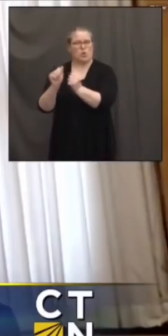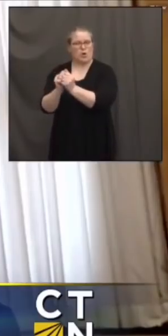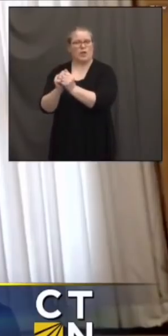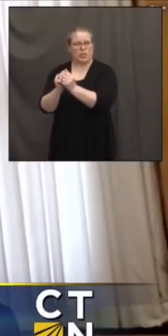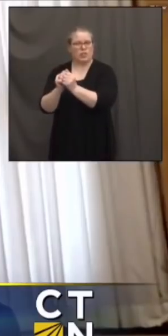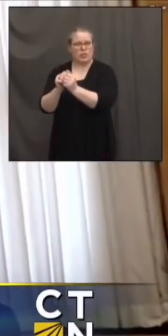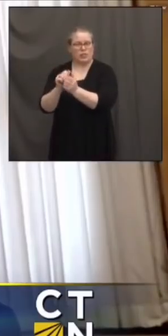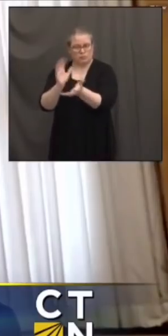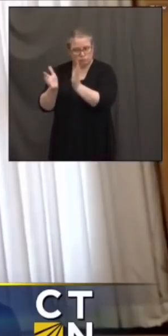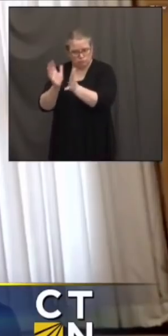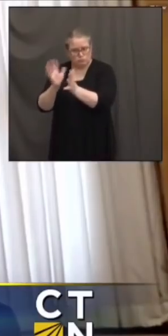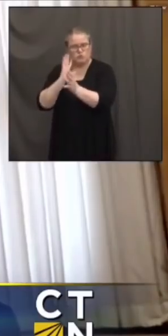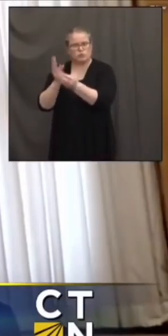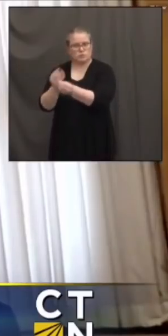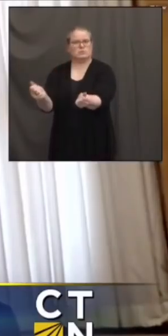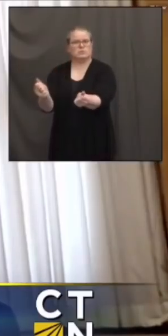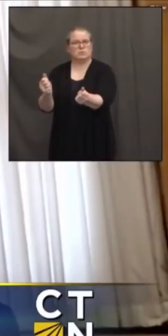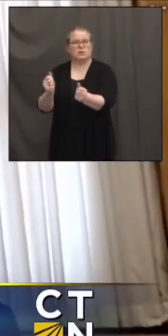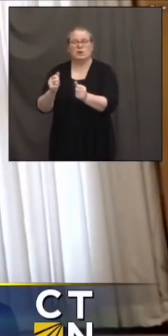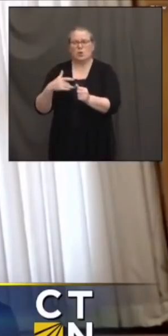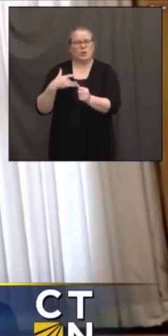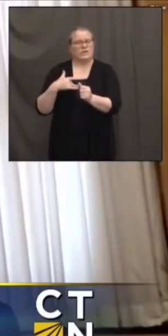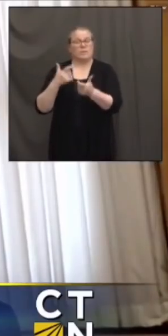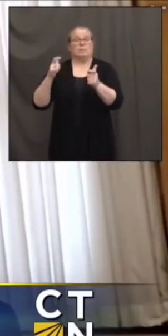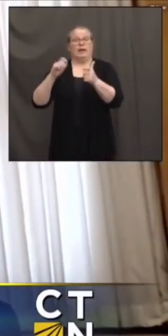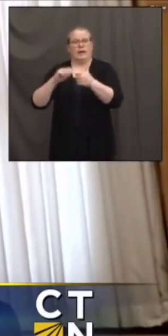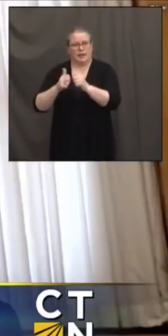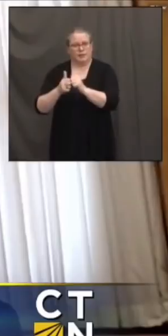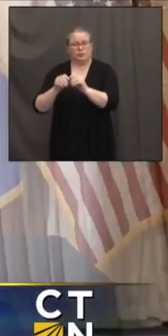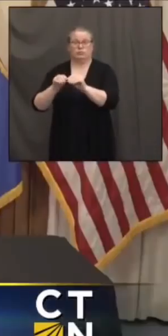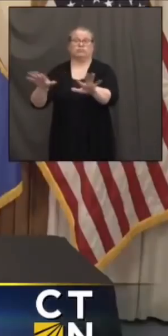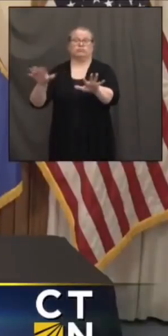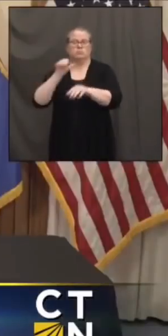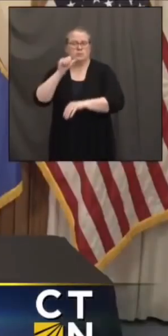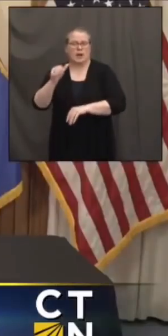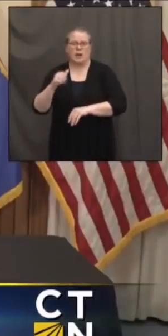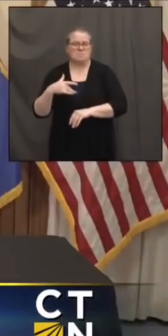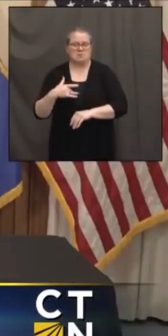We don't believe that there's widespread issues there.